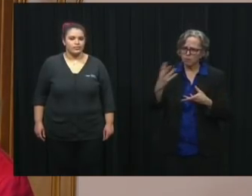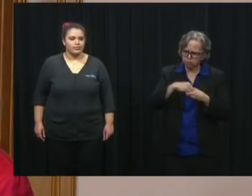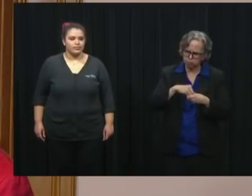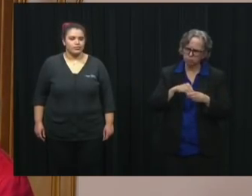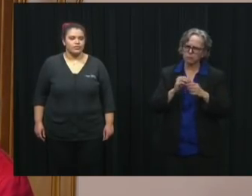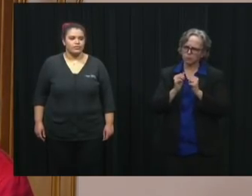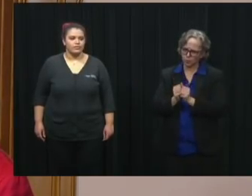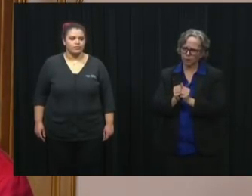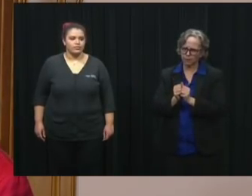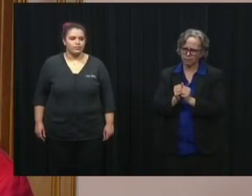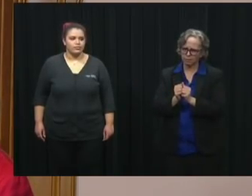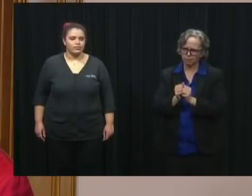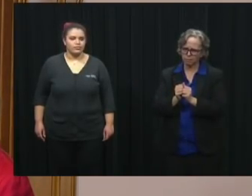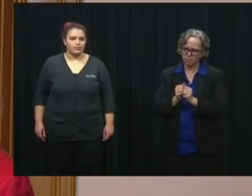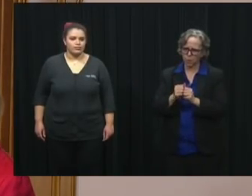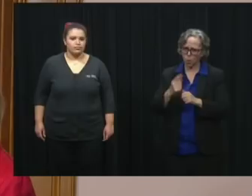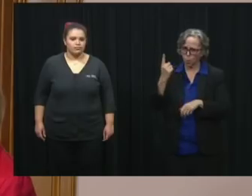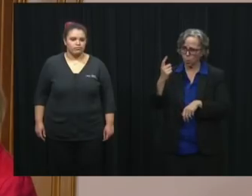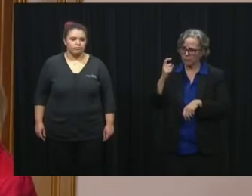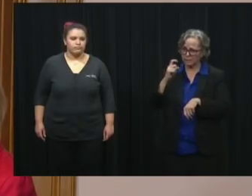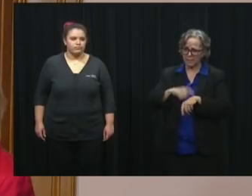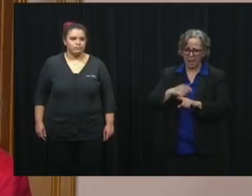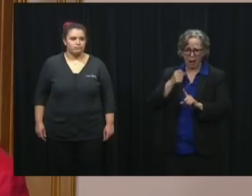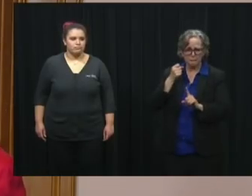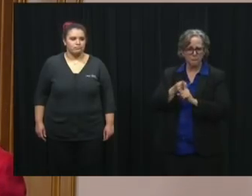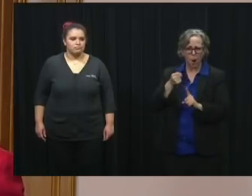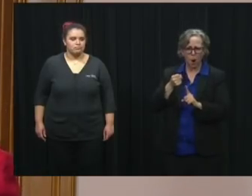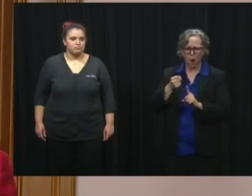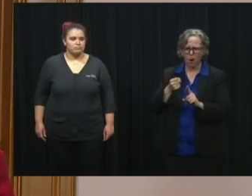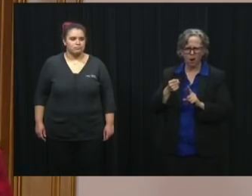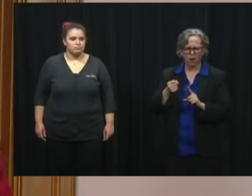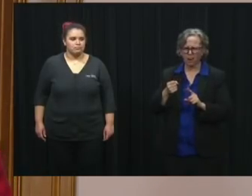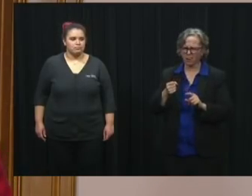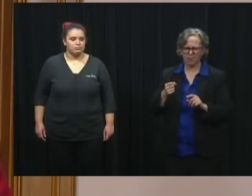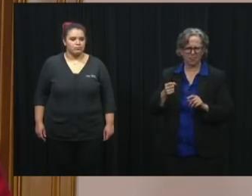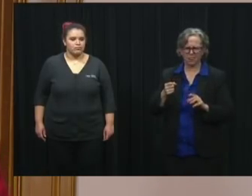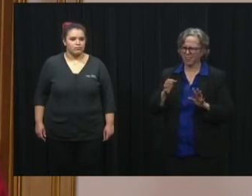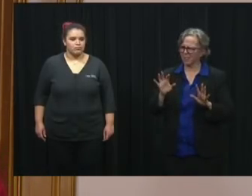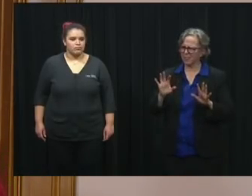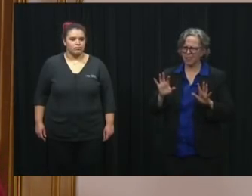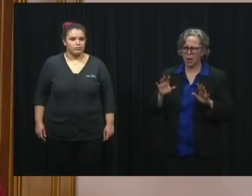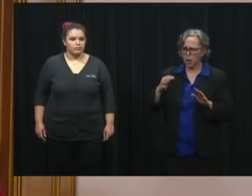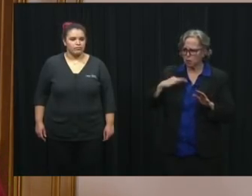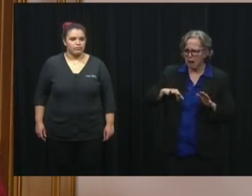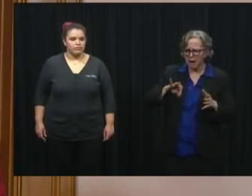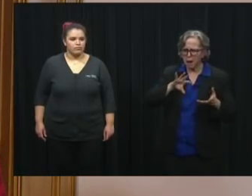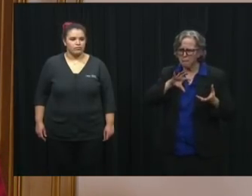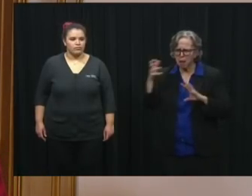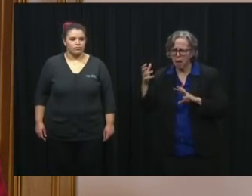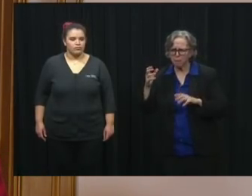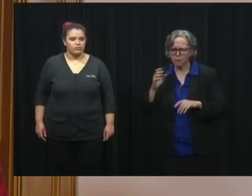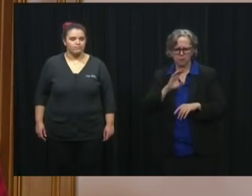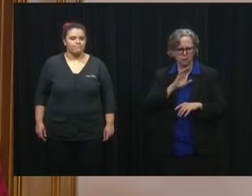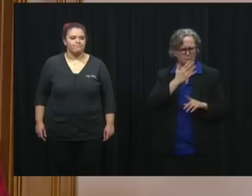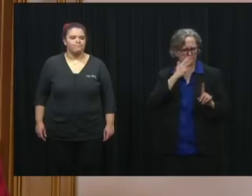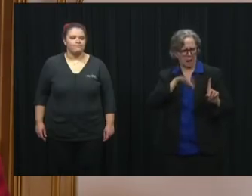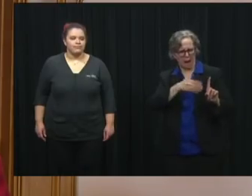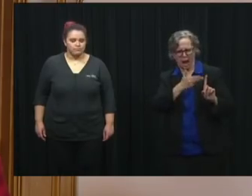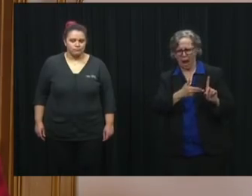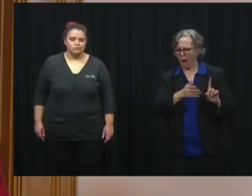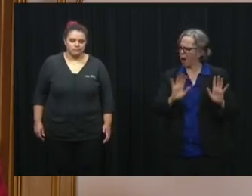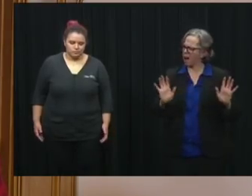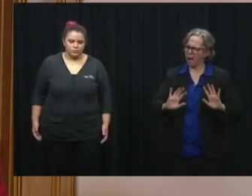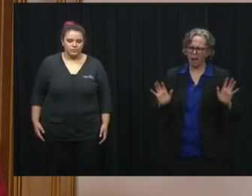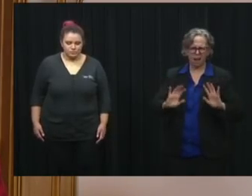now should not reflect on their credit or the character or anything else. It reflects on the situation that we are all